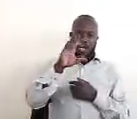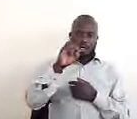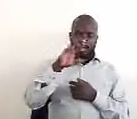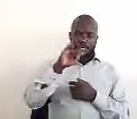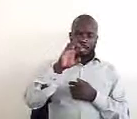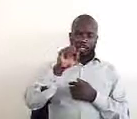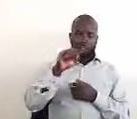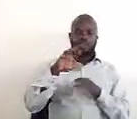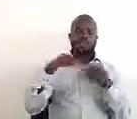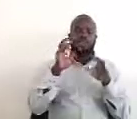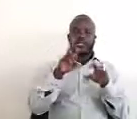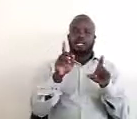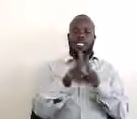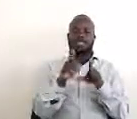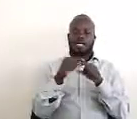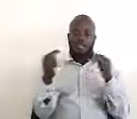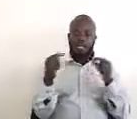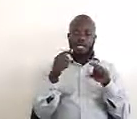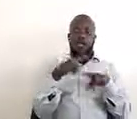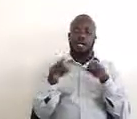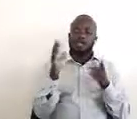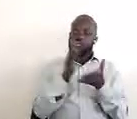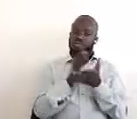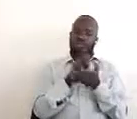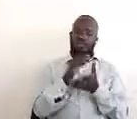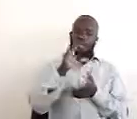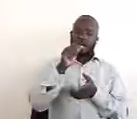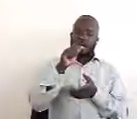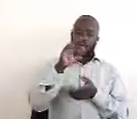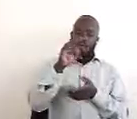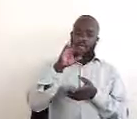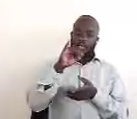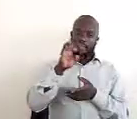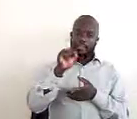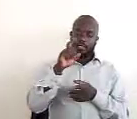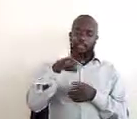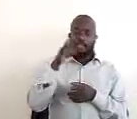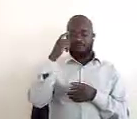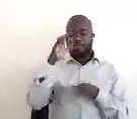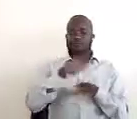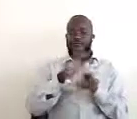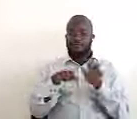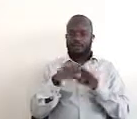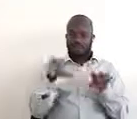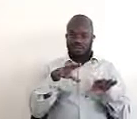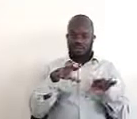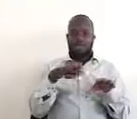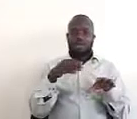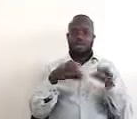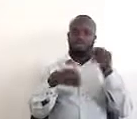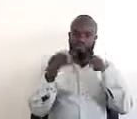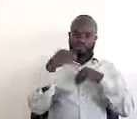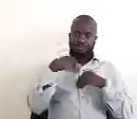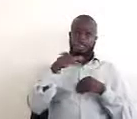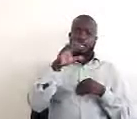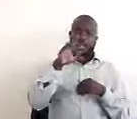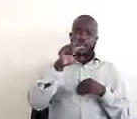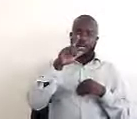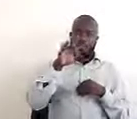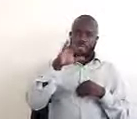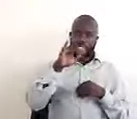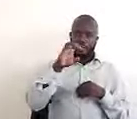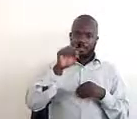so calories are often seen as the enemy, right? But actually calories are required for everything we do. We consume